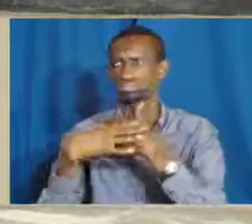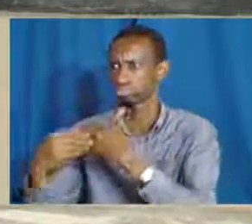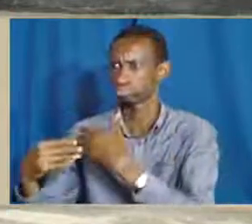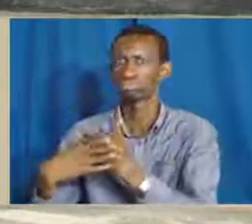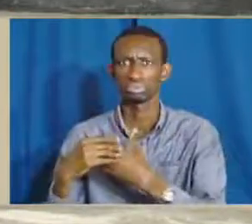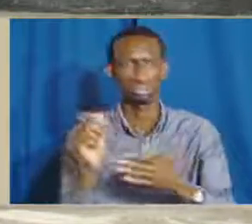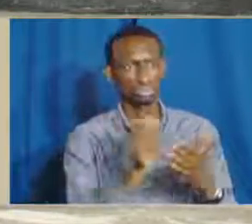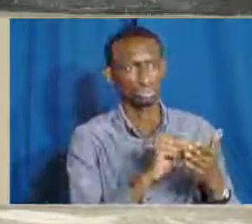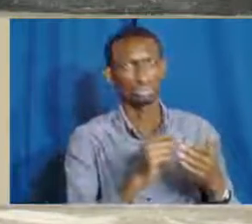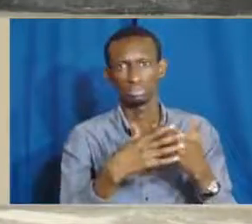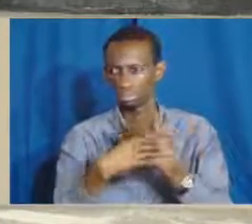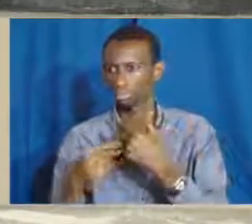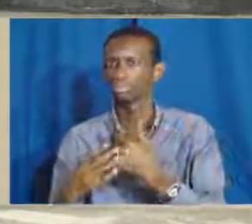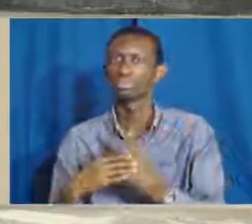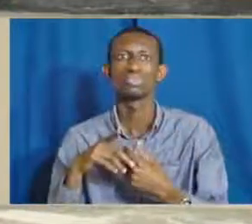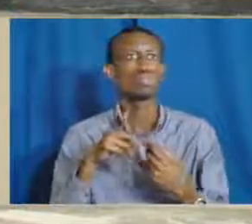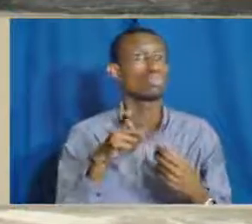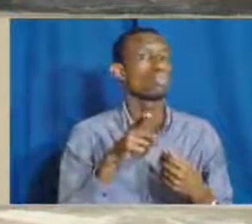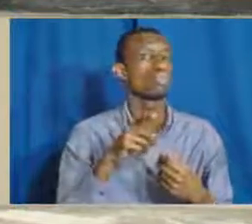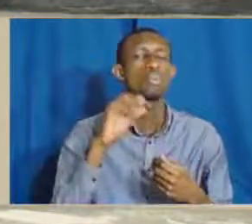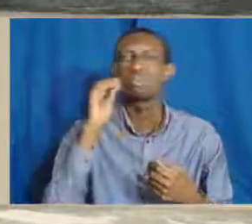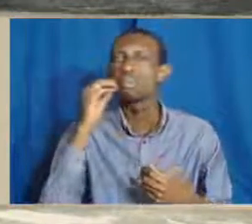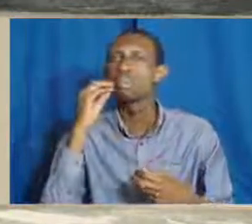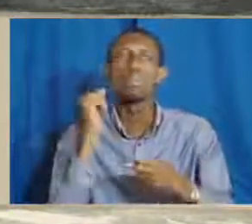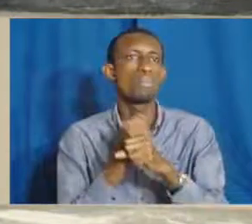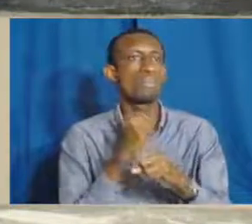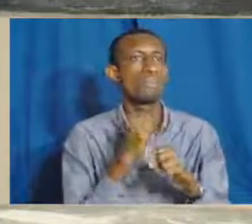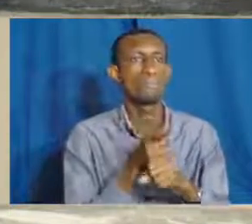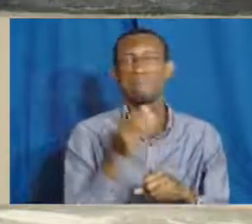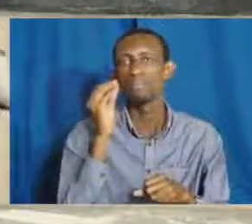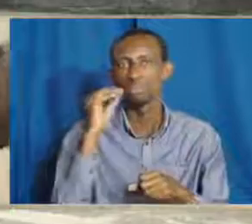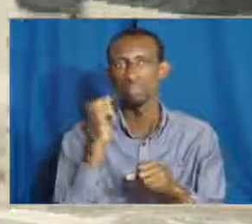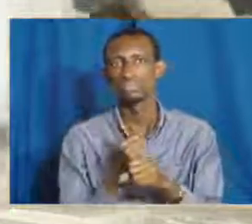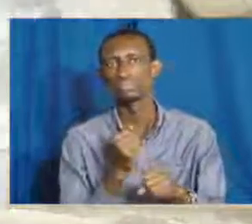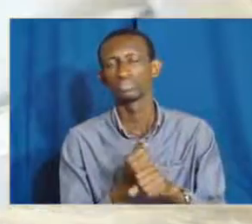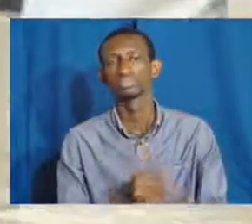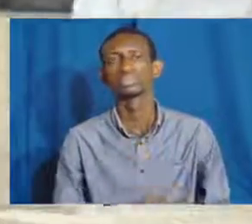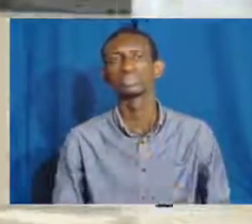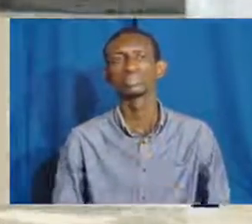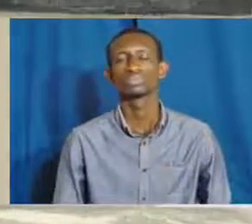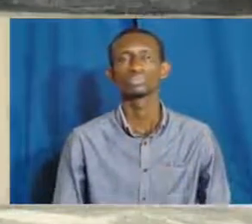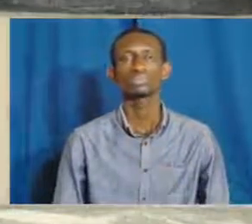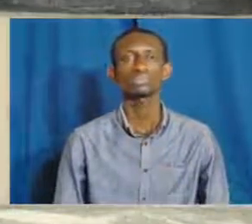this homework and then try to see whether you can be able to answer these questions.